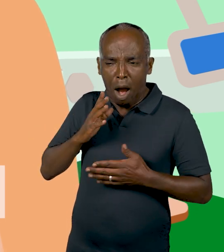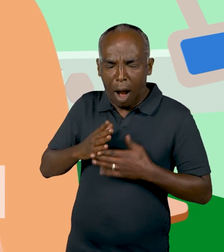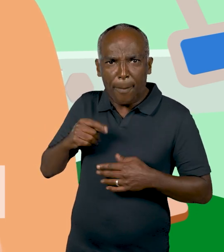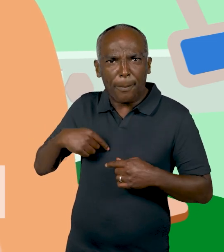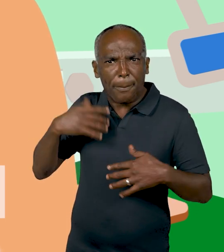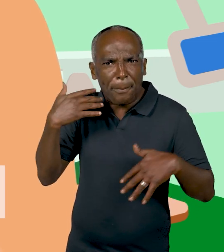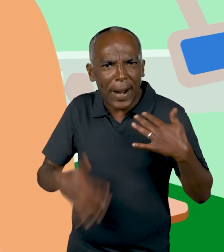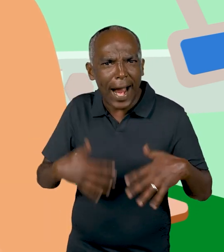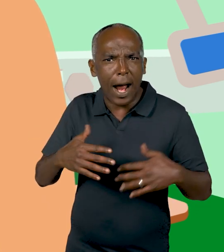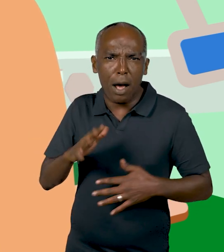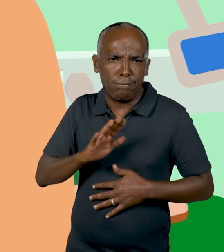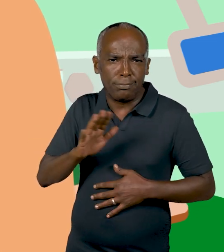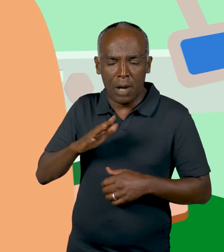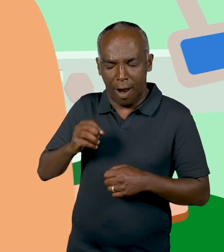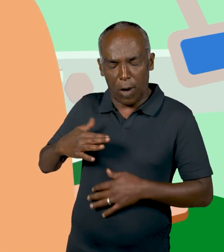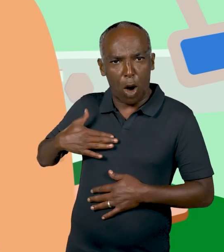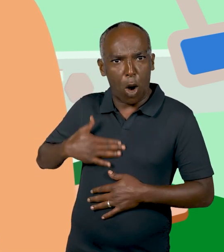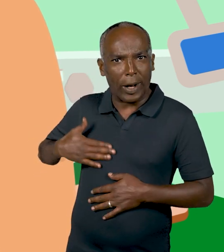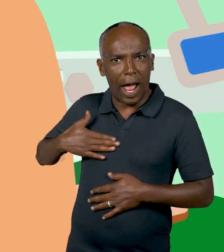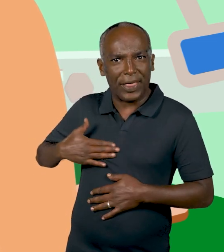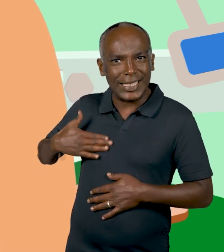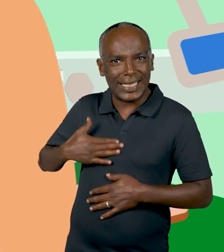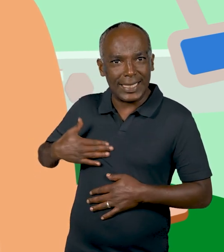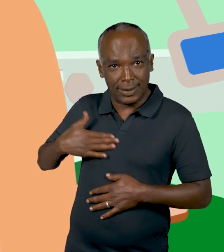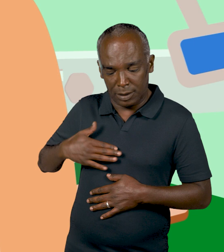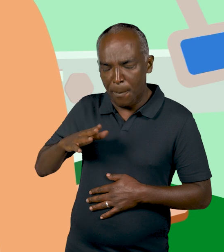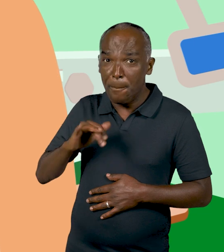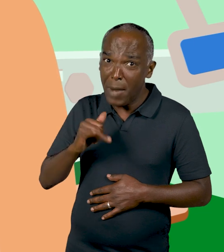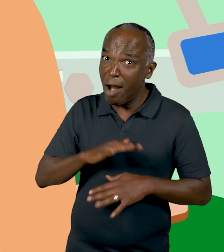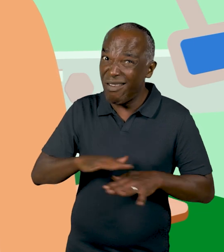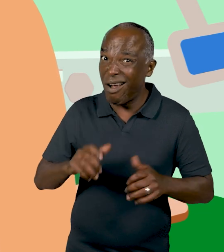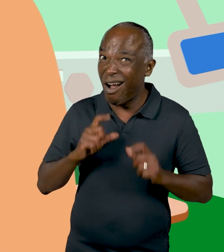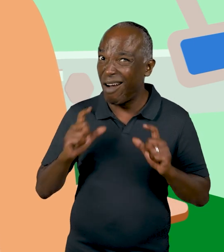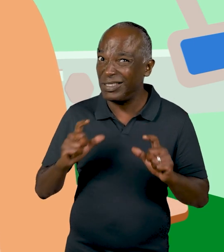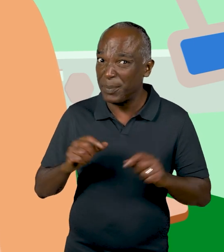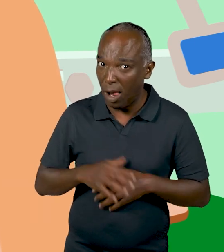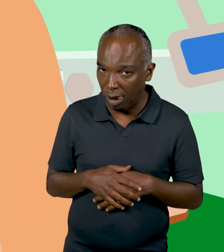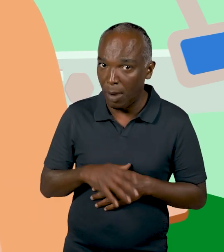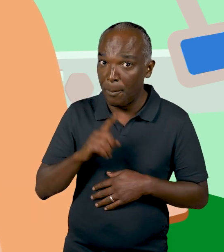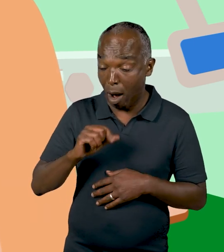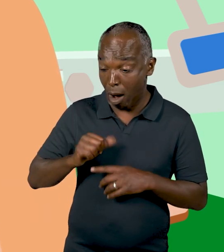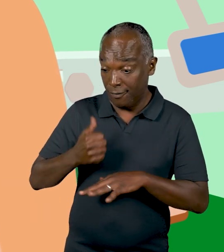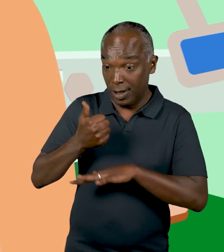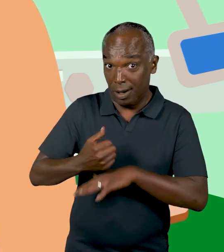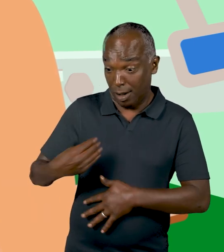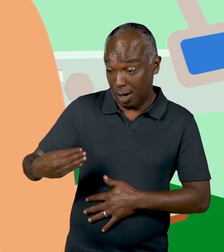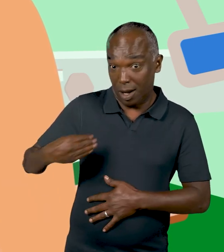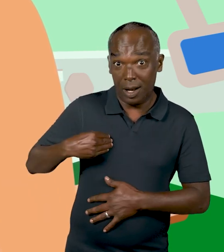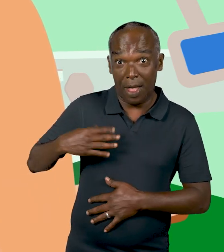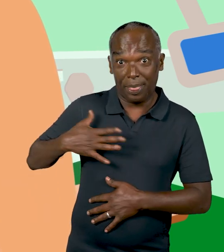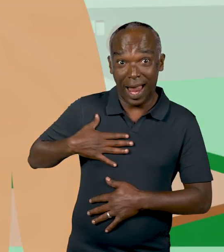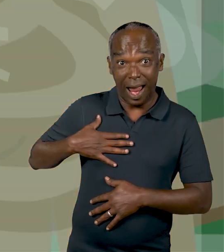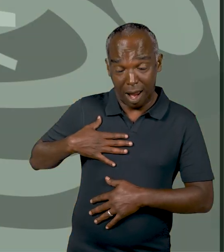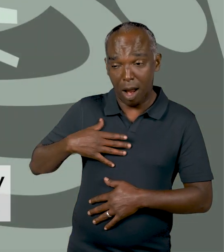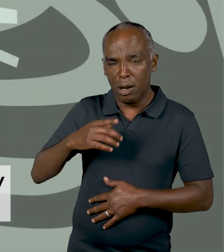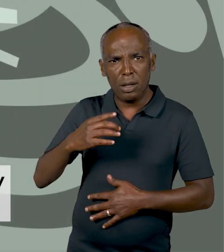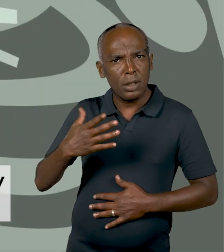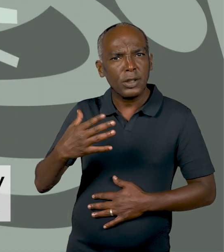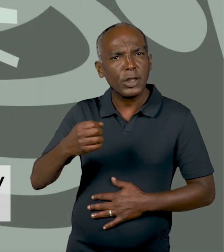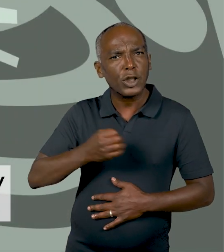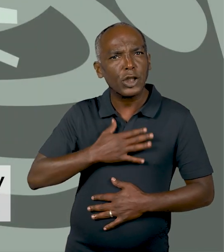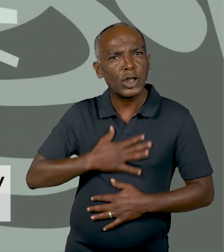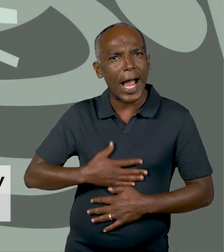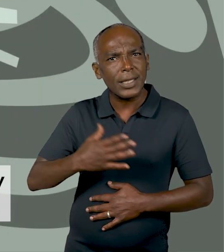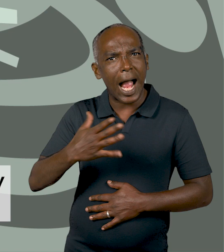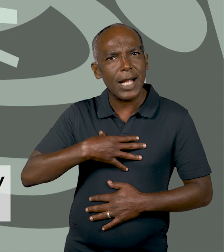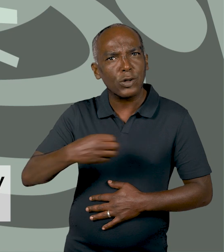of the exit site. Having a line put in shouldn't hurt because of the local anaesthetic, but it might be slightly uncomfortable. After it's